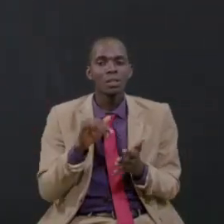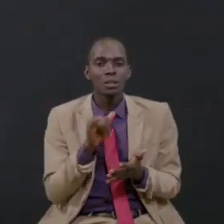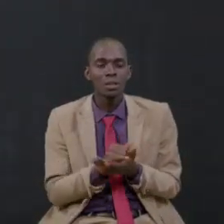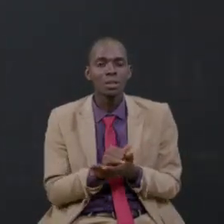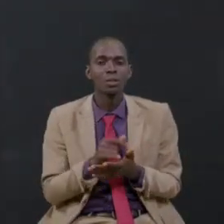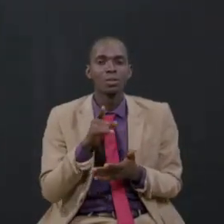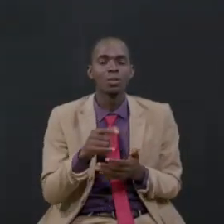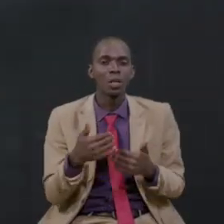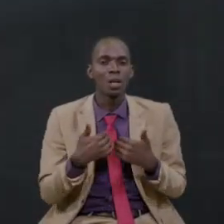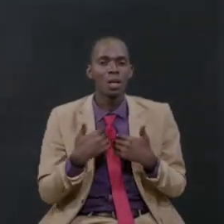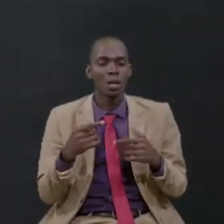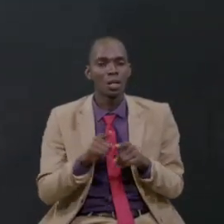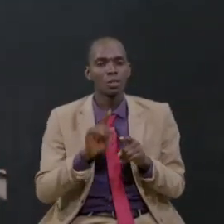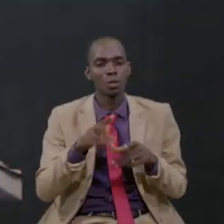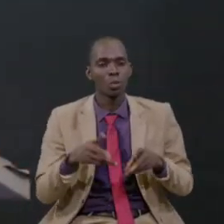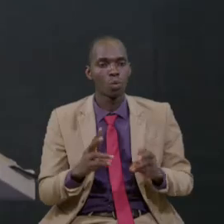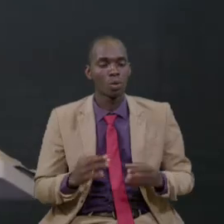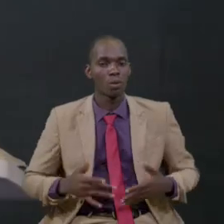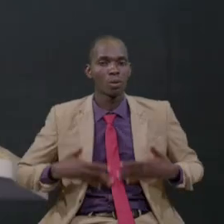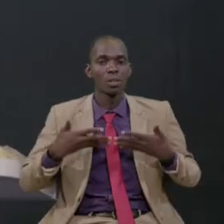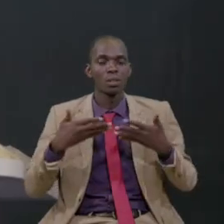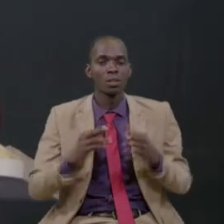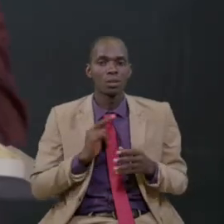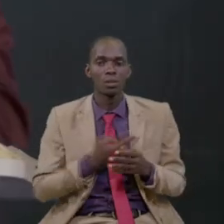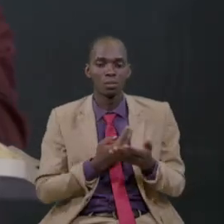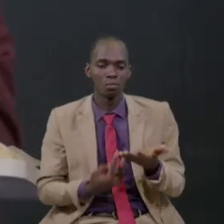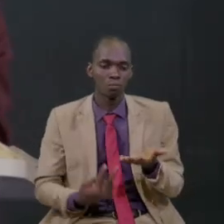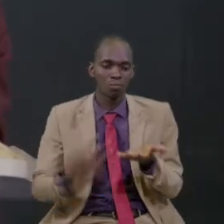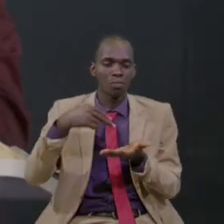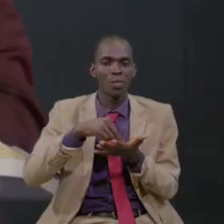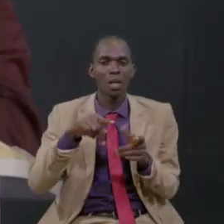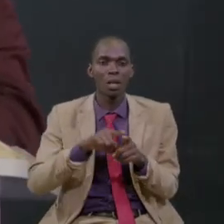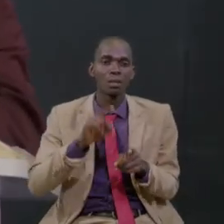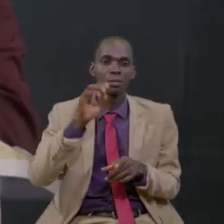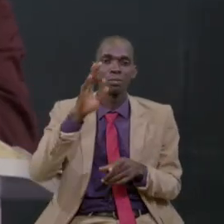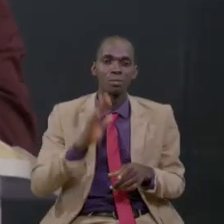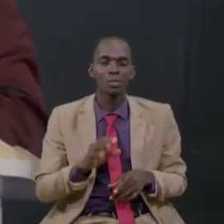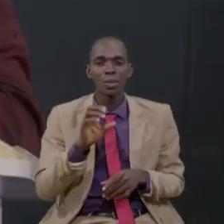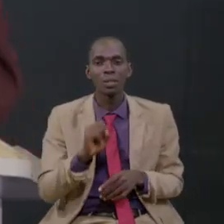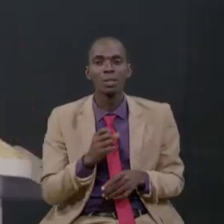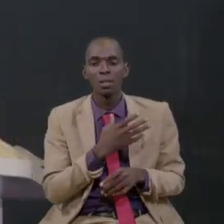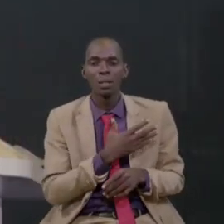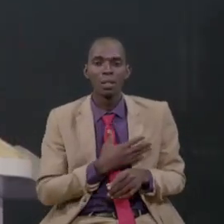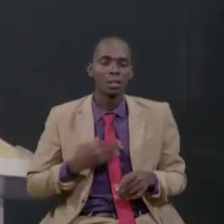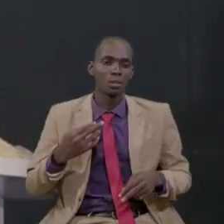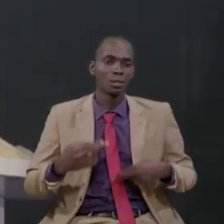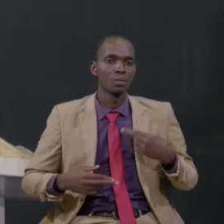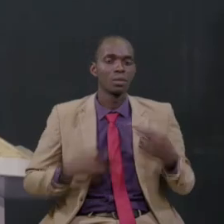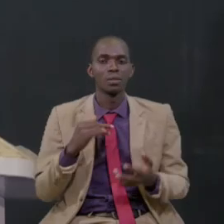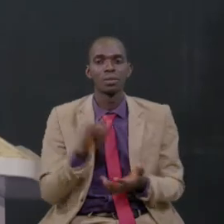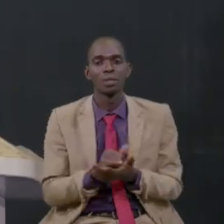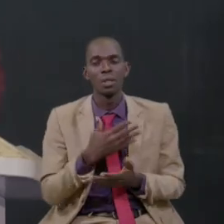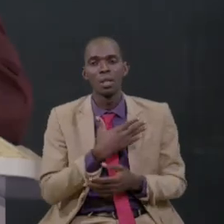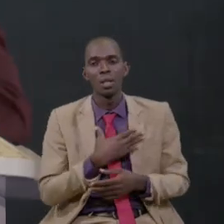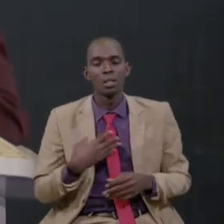lifestyle, let us rise up as ministers and revive that. And the Lord will